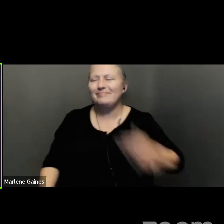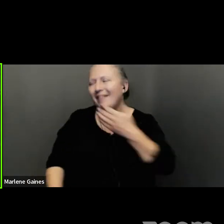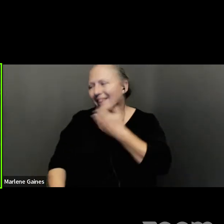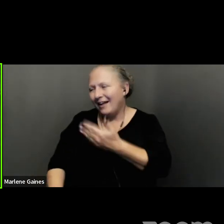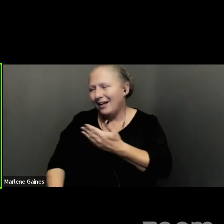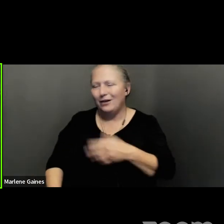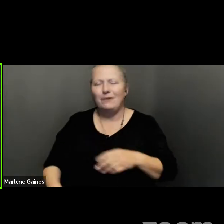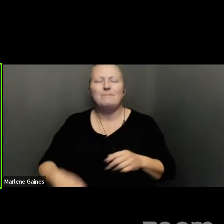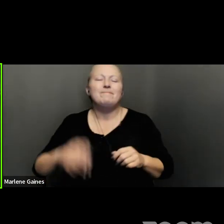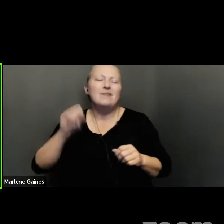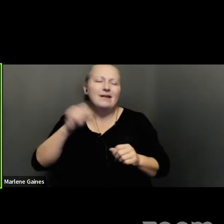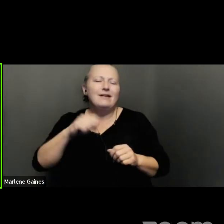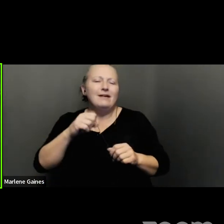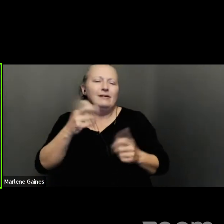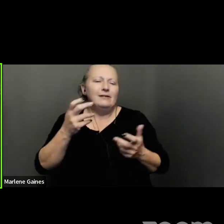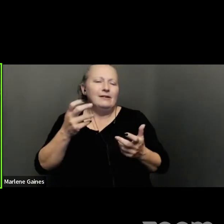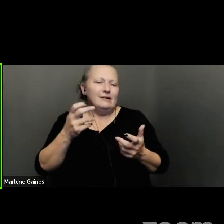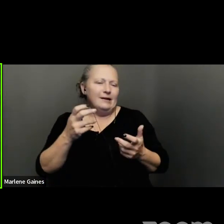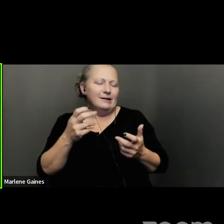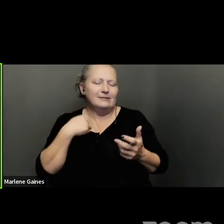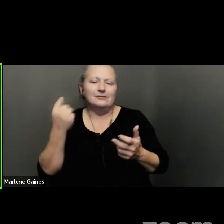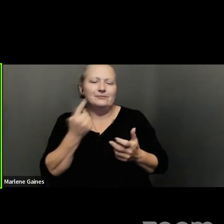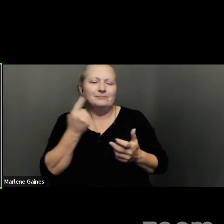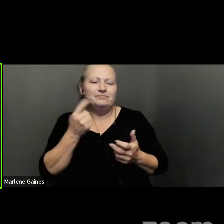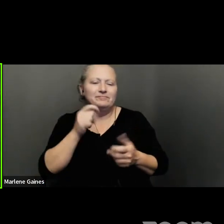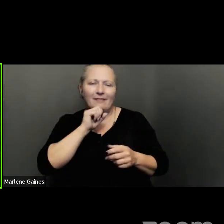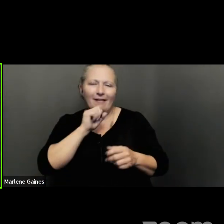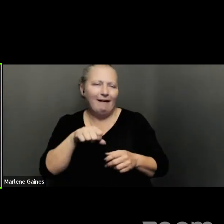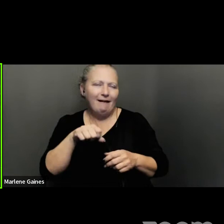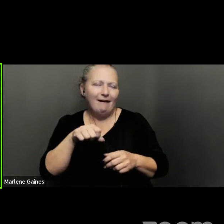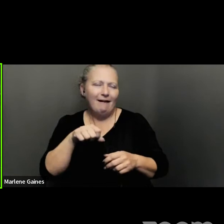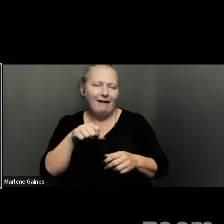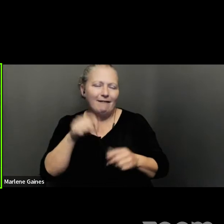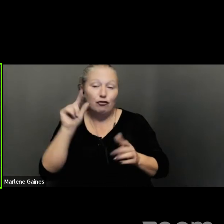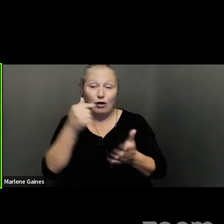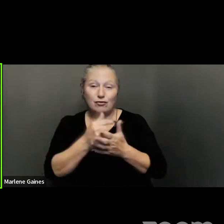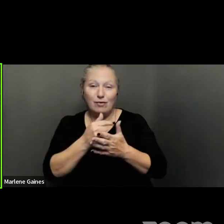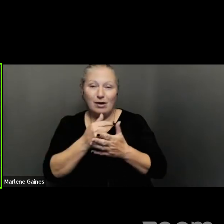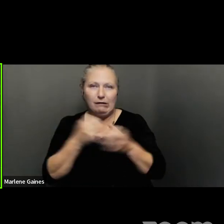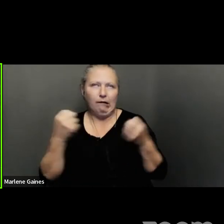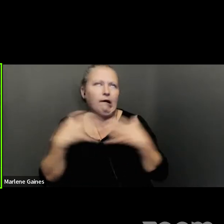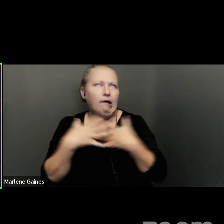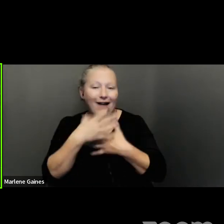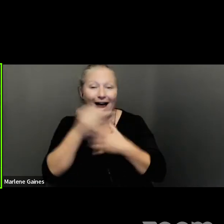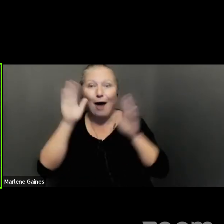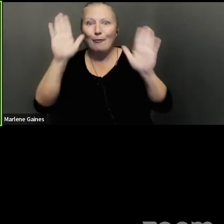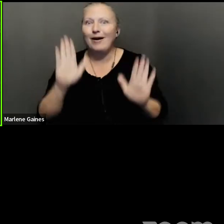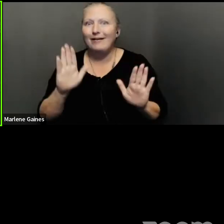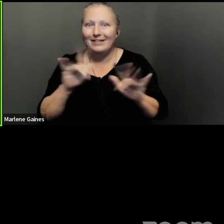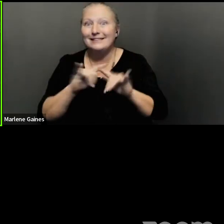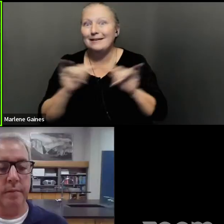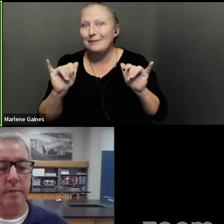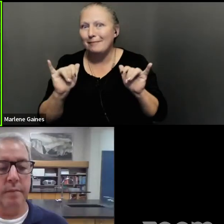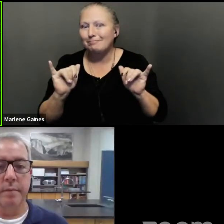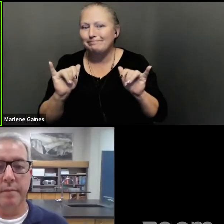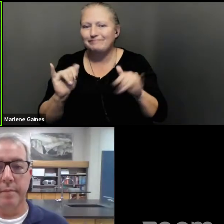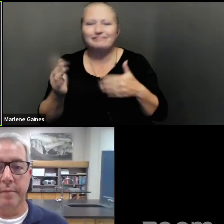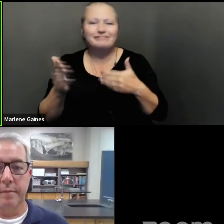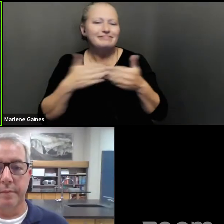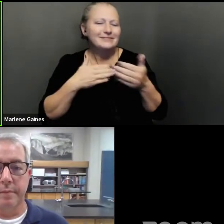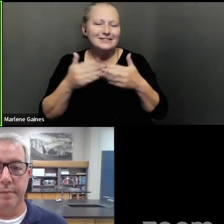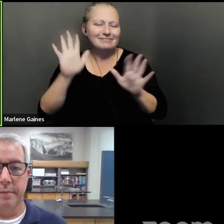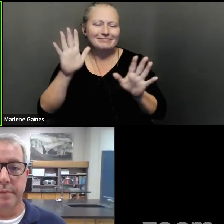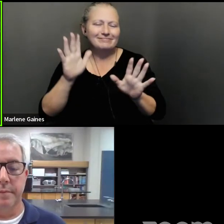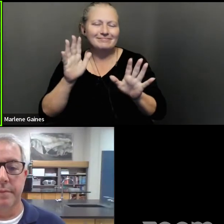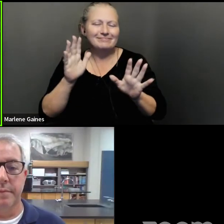Yeah, I always love the graduations. They're terrifying and wonderful all at the same moment. Anyway, well, just getting